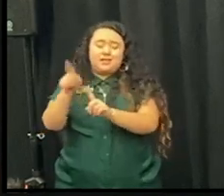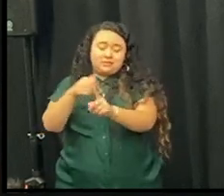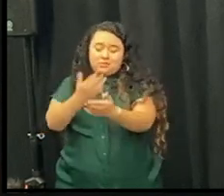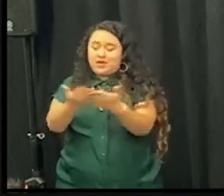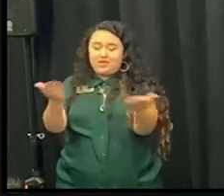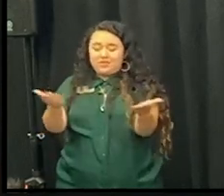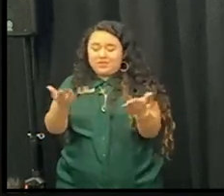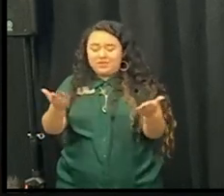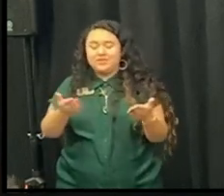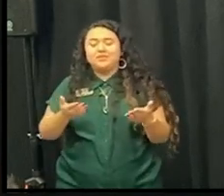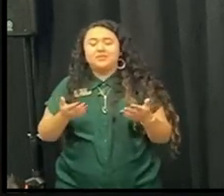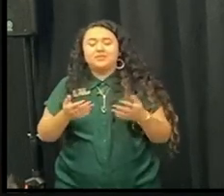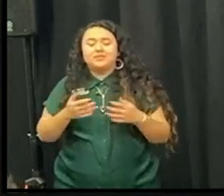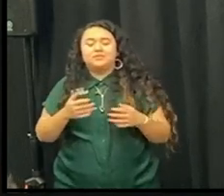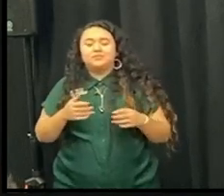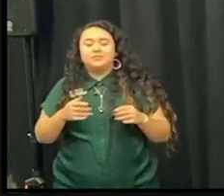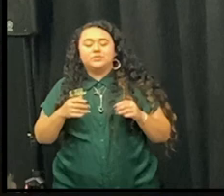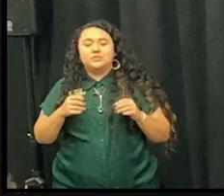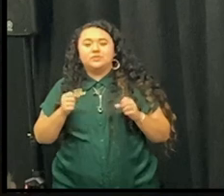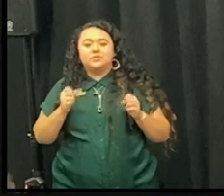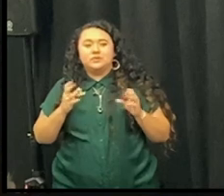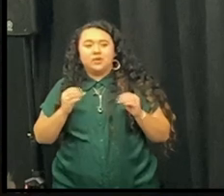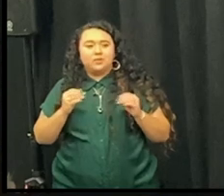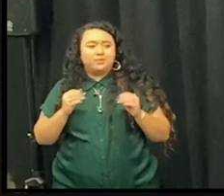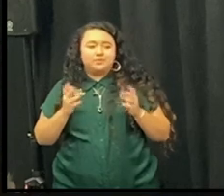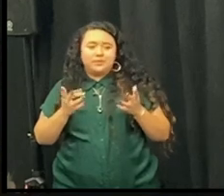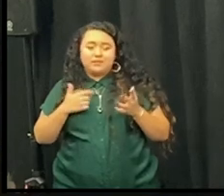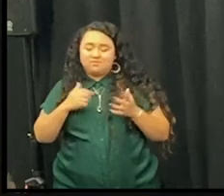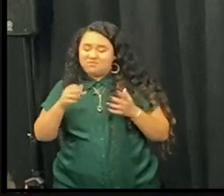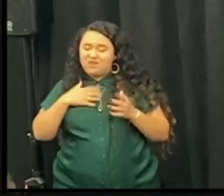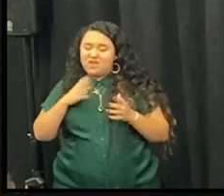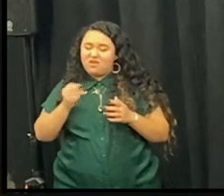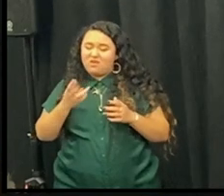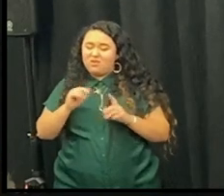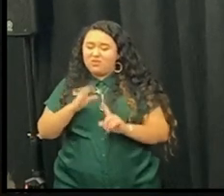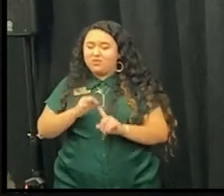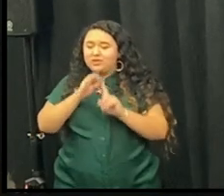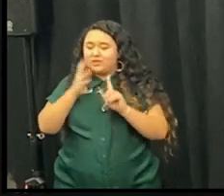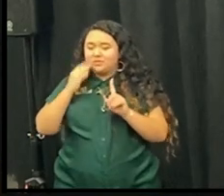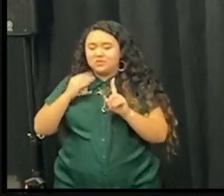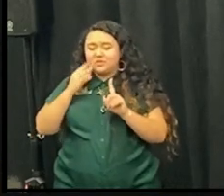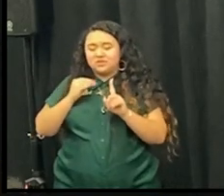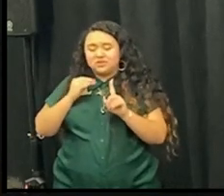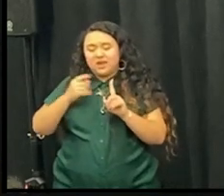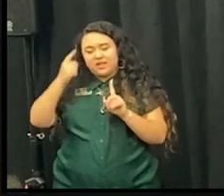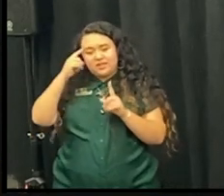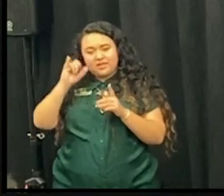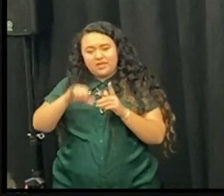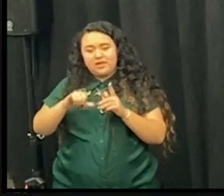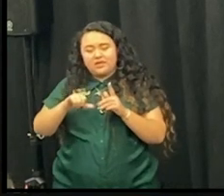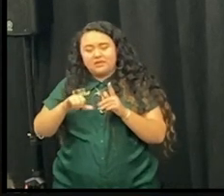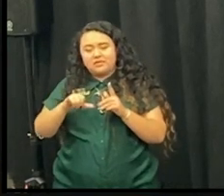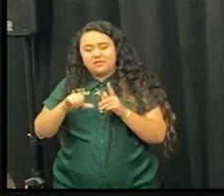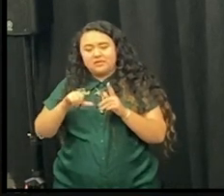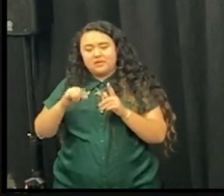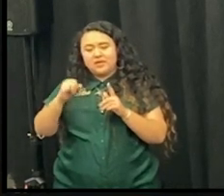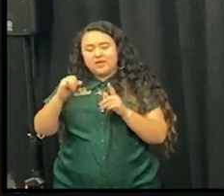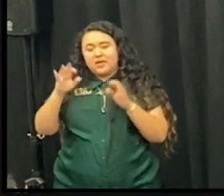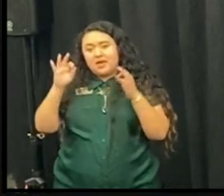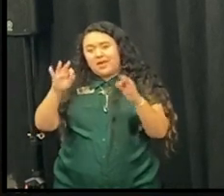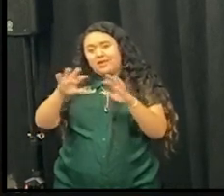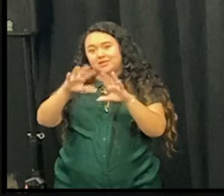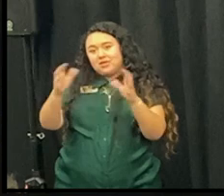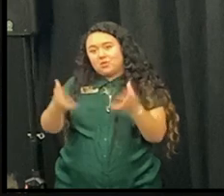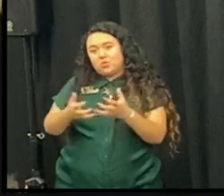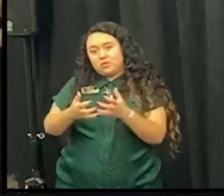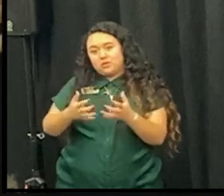know, and yeah, I just have my own unique experience, and I think that. In an ideal world, like